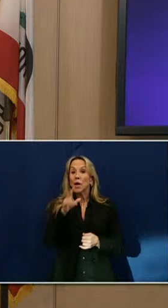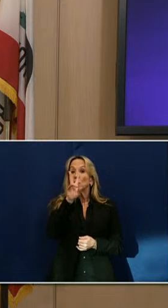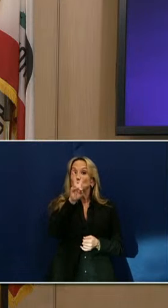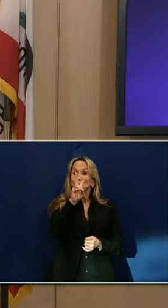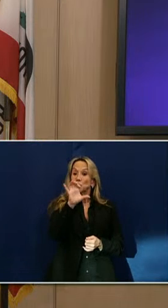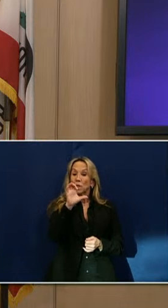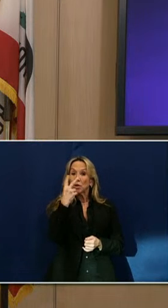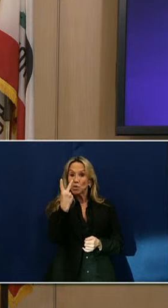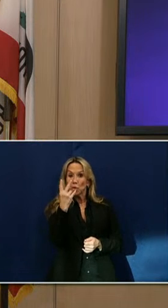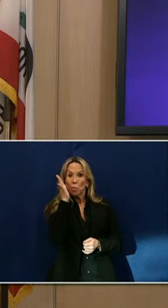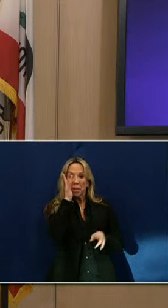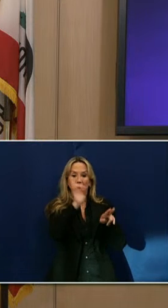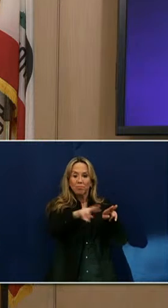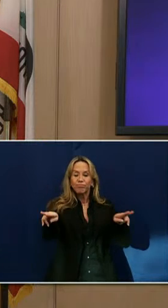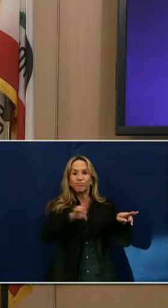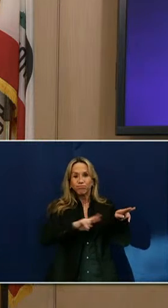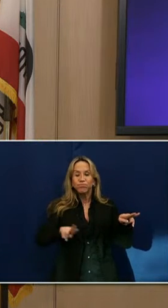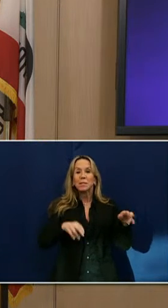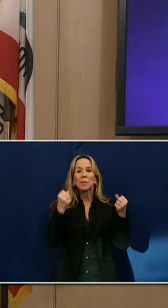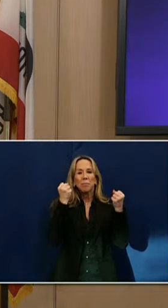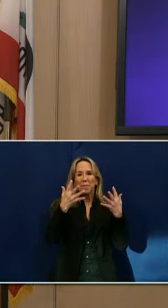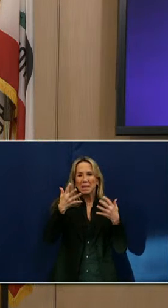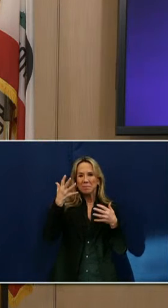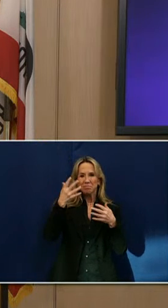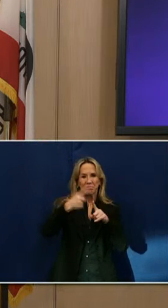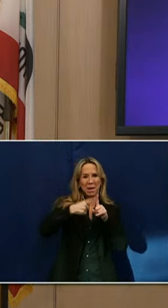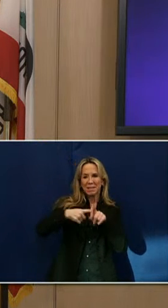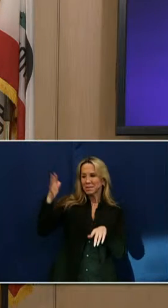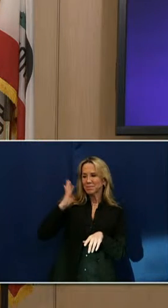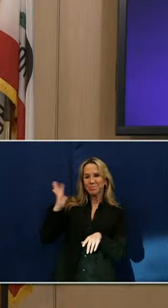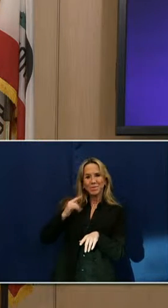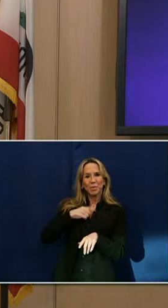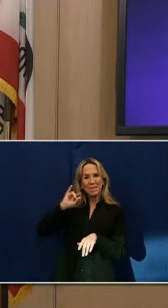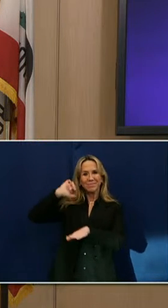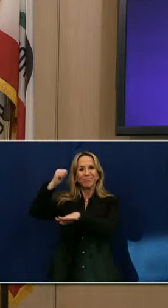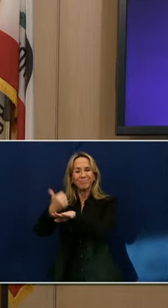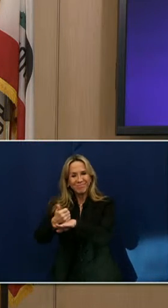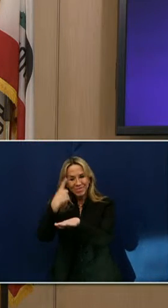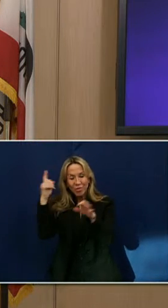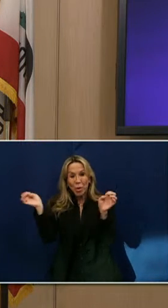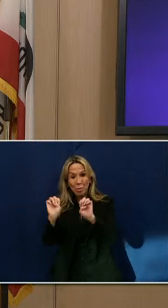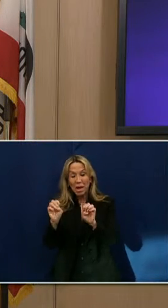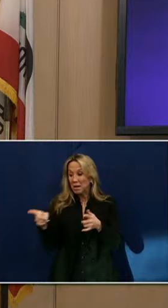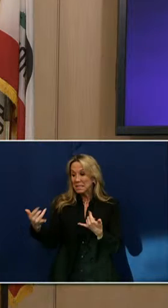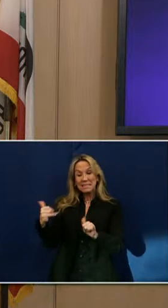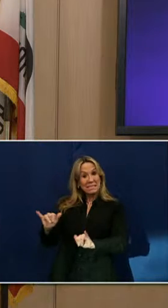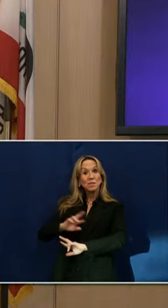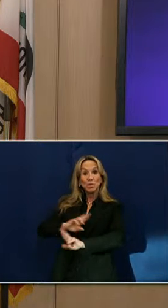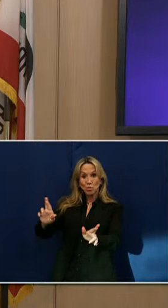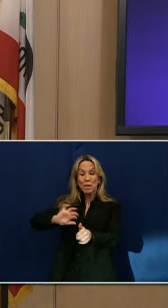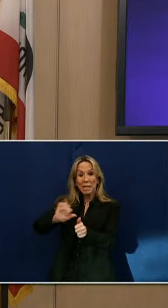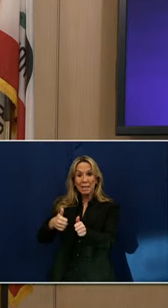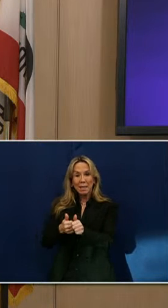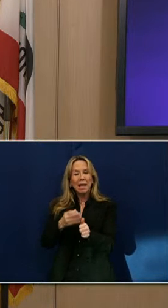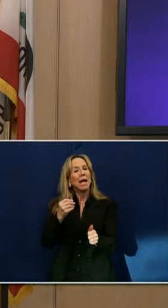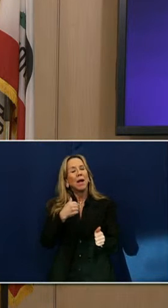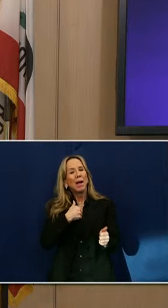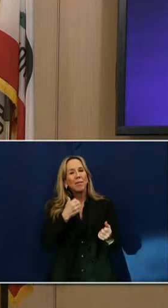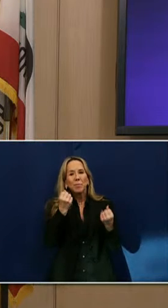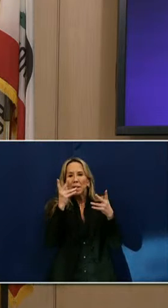set up many months ago are still there and ready to go. And we've had a lot of questions about the staffing.